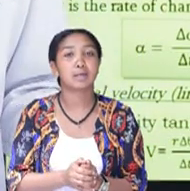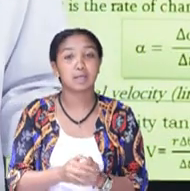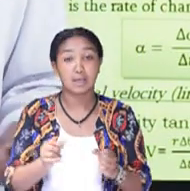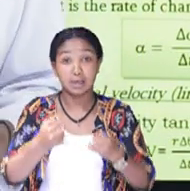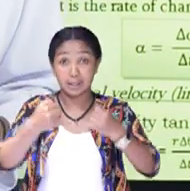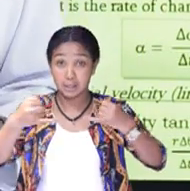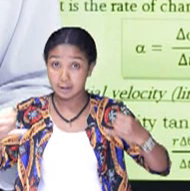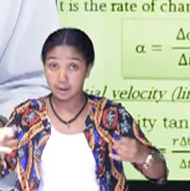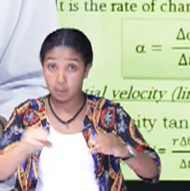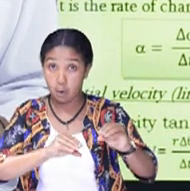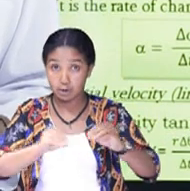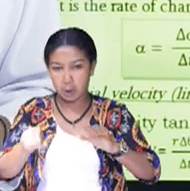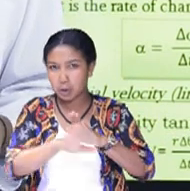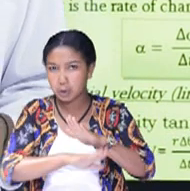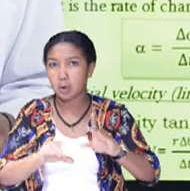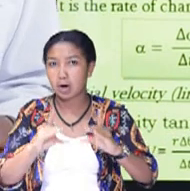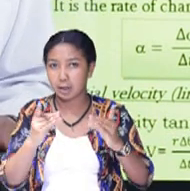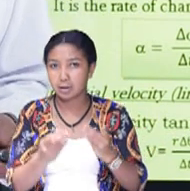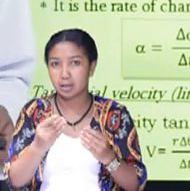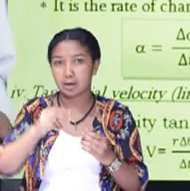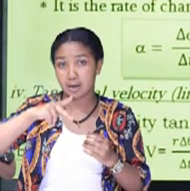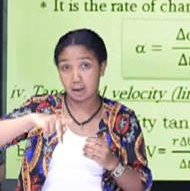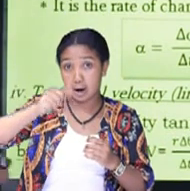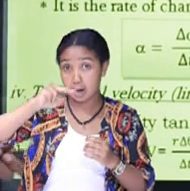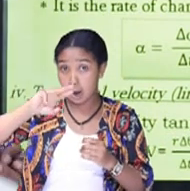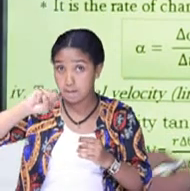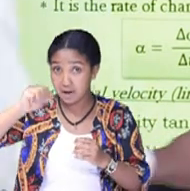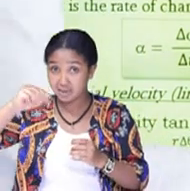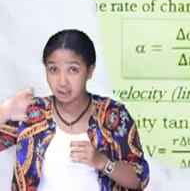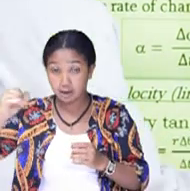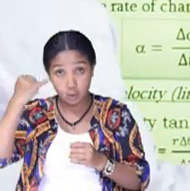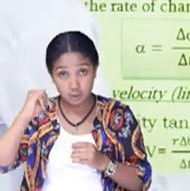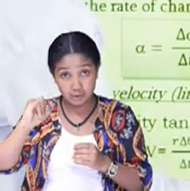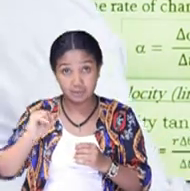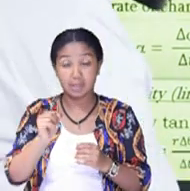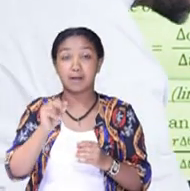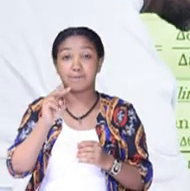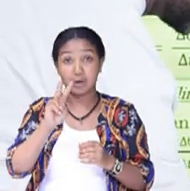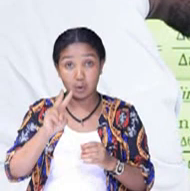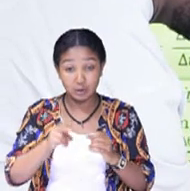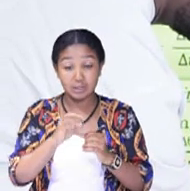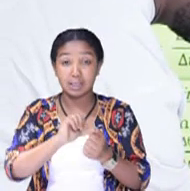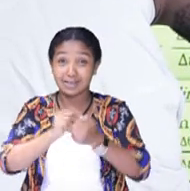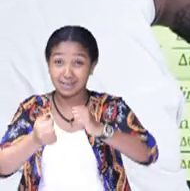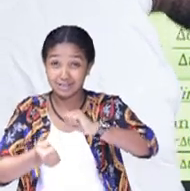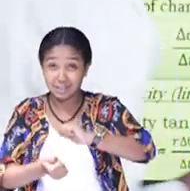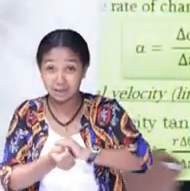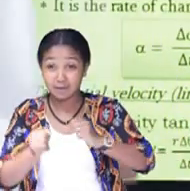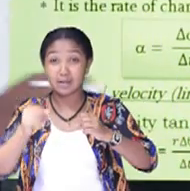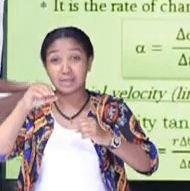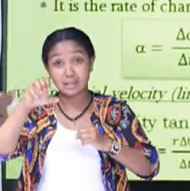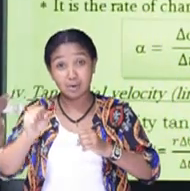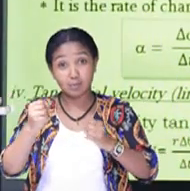linear motion or in a lower grade or in kinematics concept, you have defined that velocity v is change in displacement